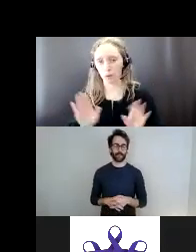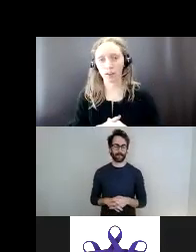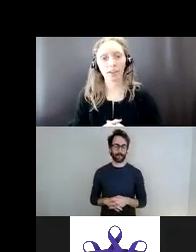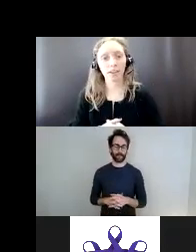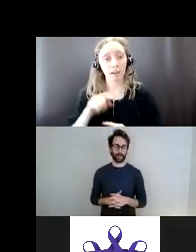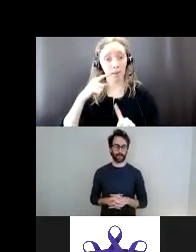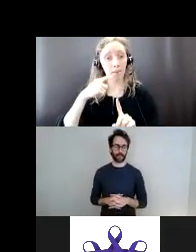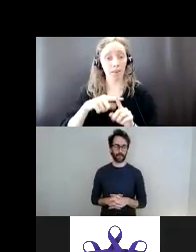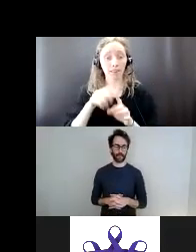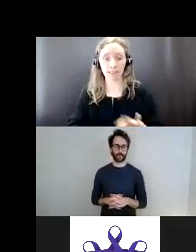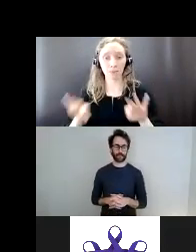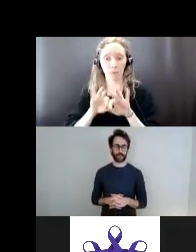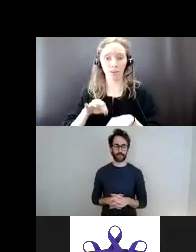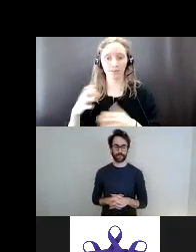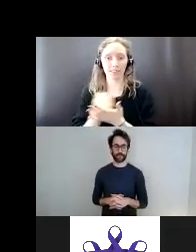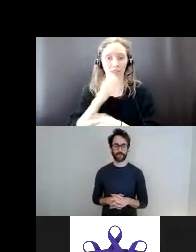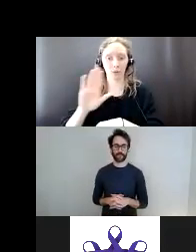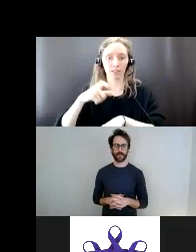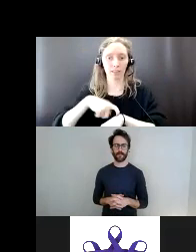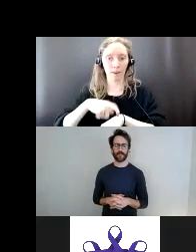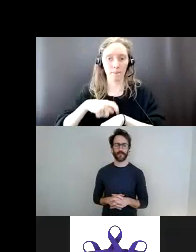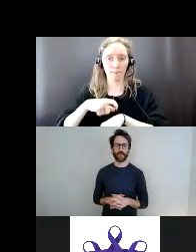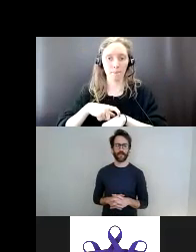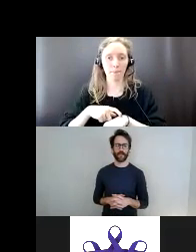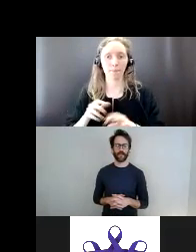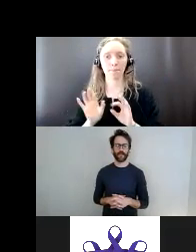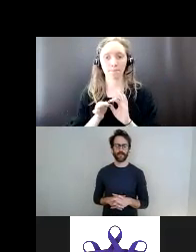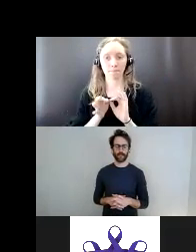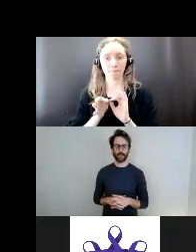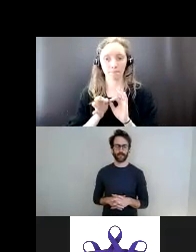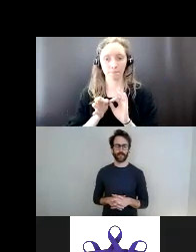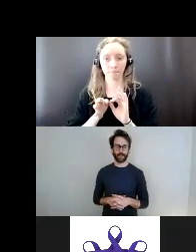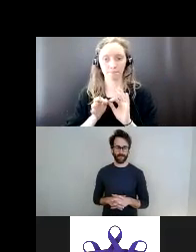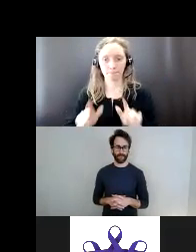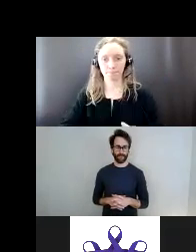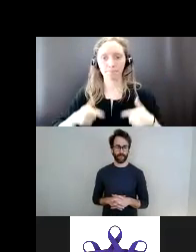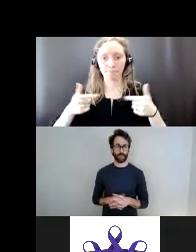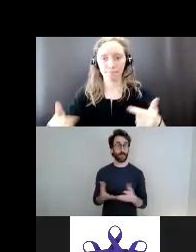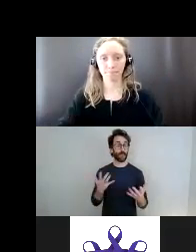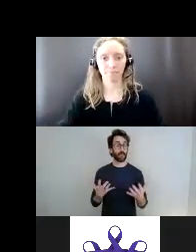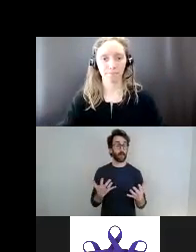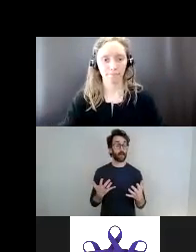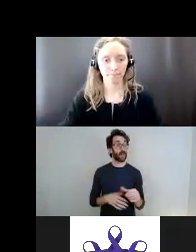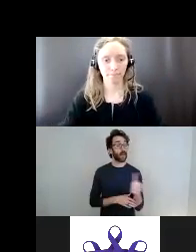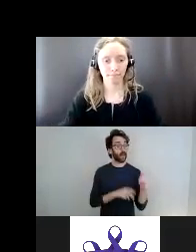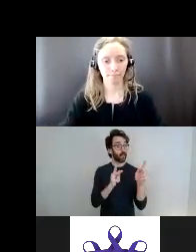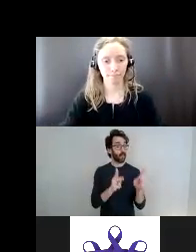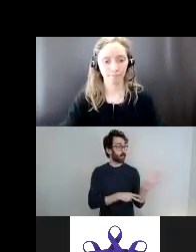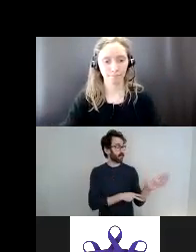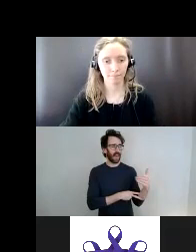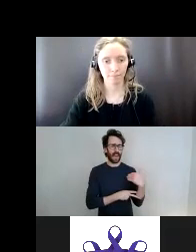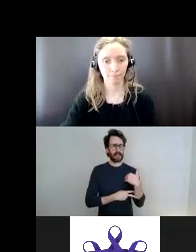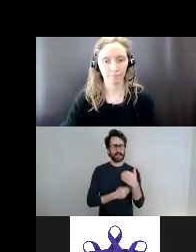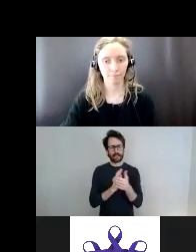doing something right away. Something you're interested in. Maybe you want to get a second opinion from someone who's qualified, like a